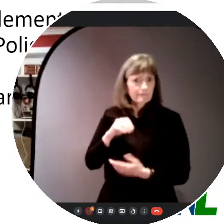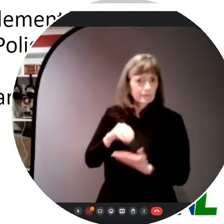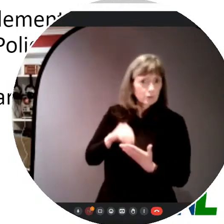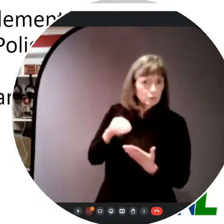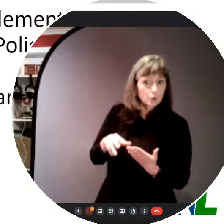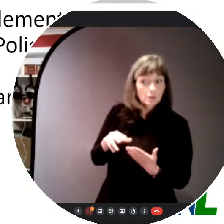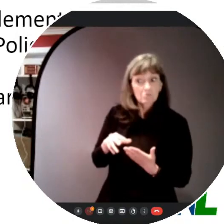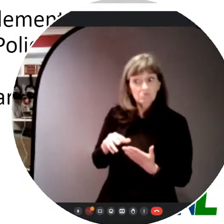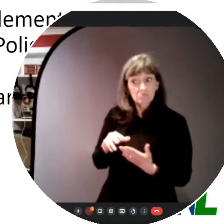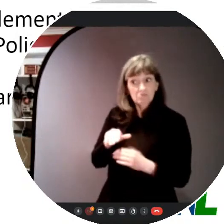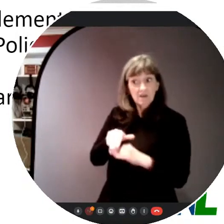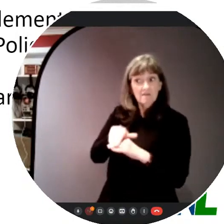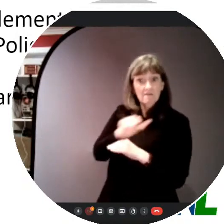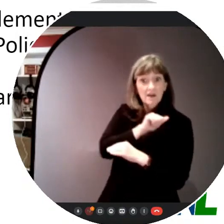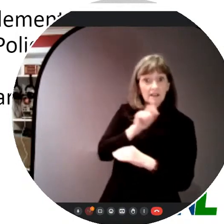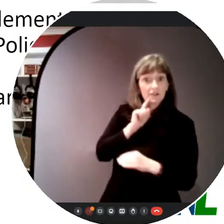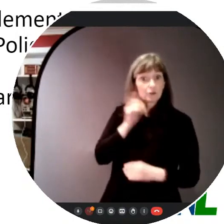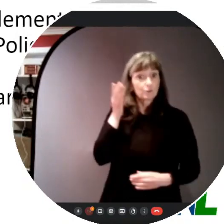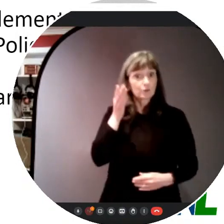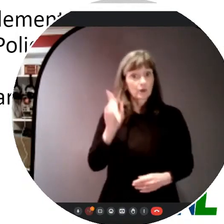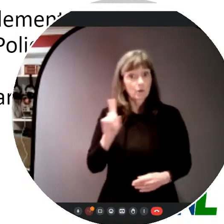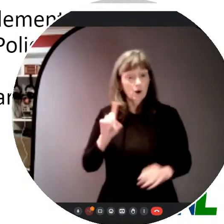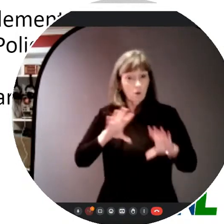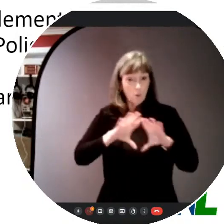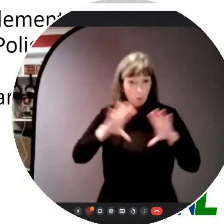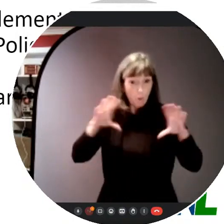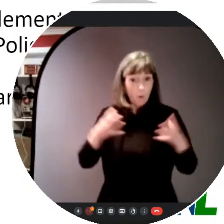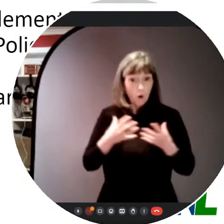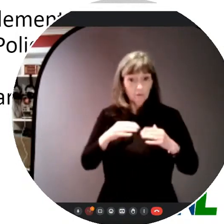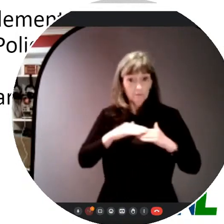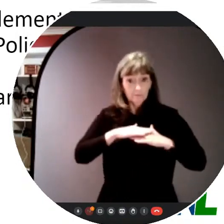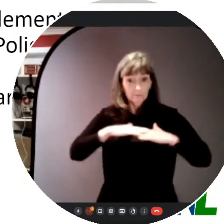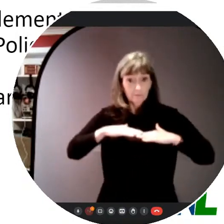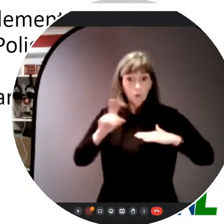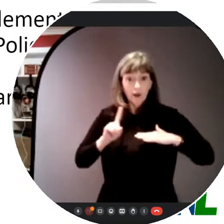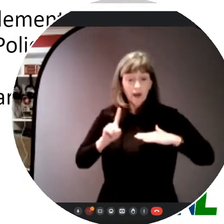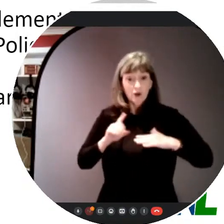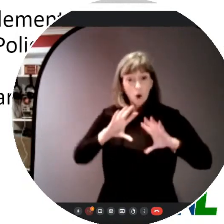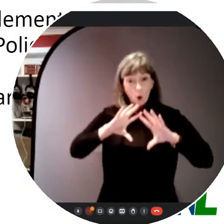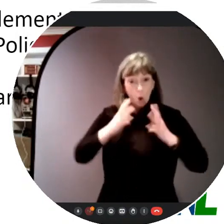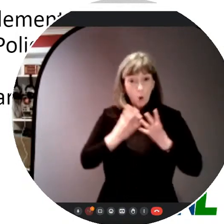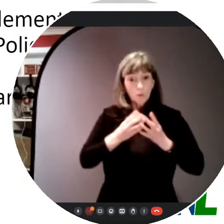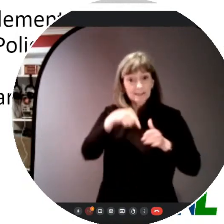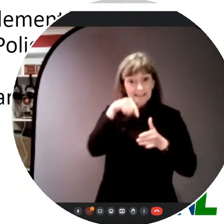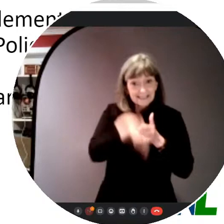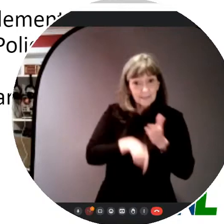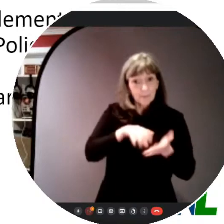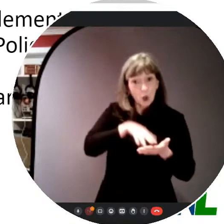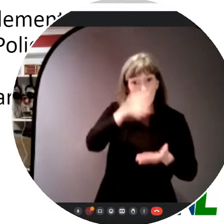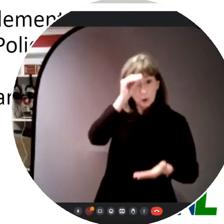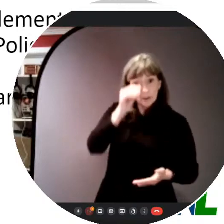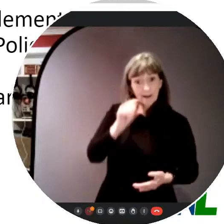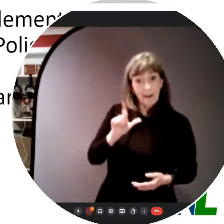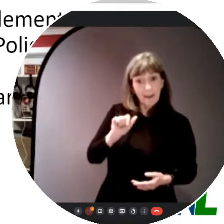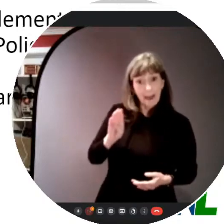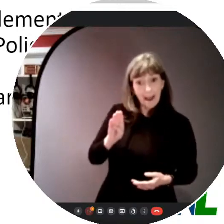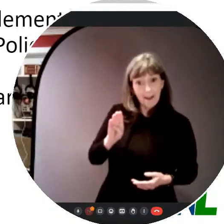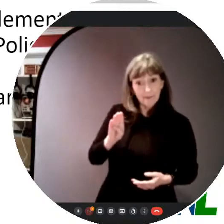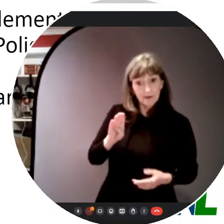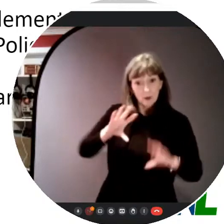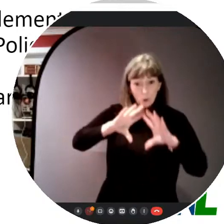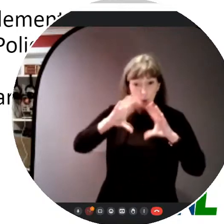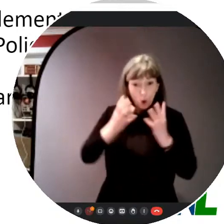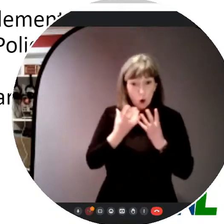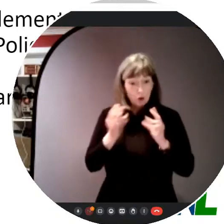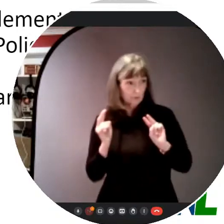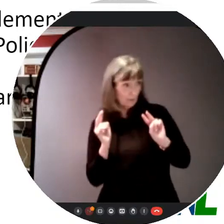to present on the world stage at the Global Deep Learning Lab, and they had a world audience with all of the great stuff they're